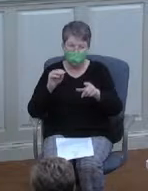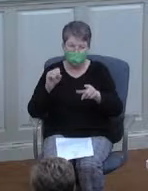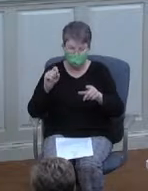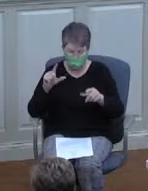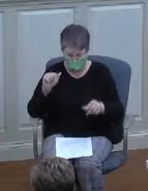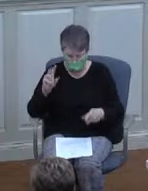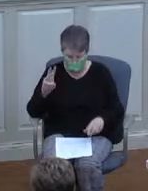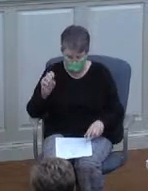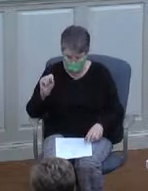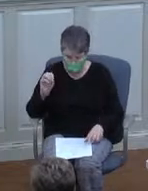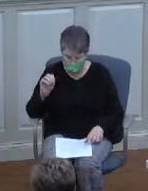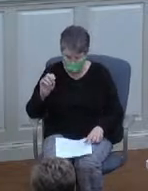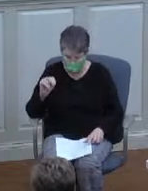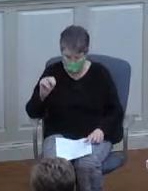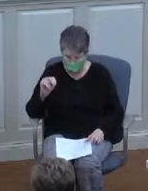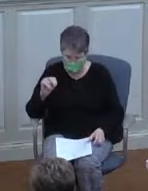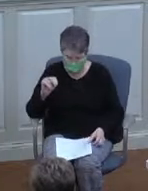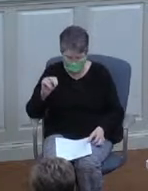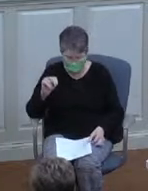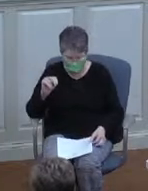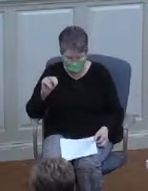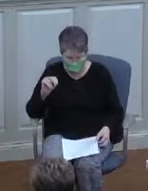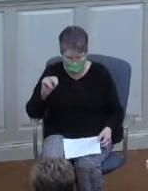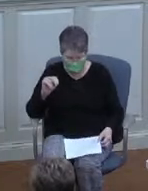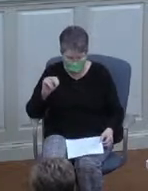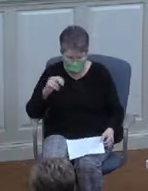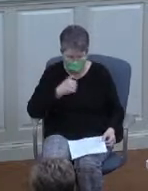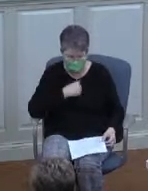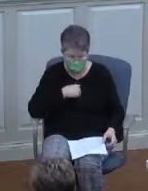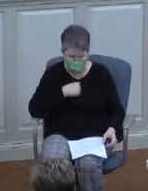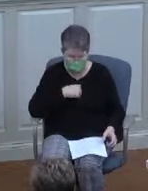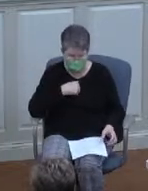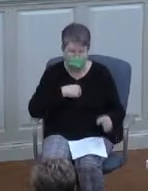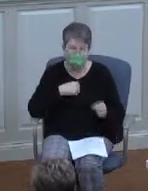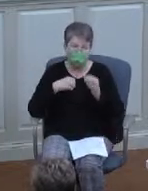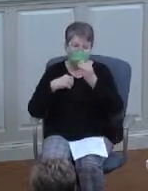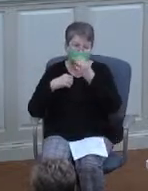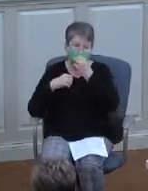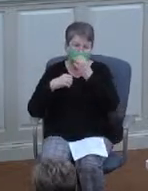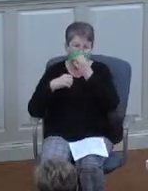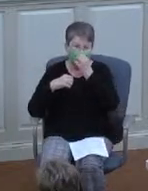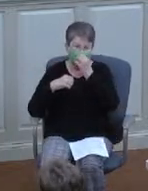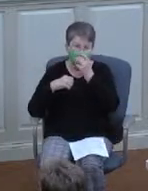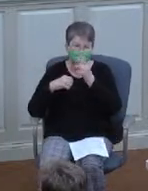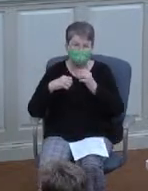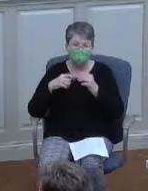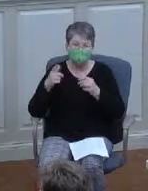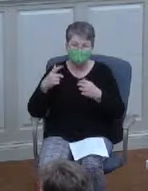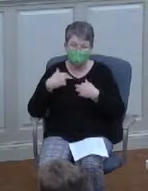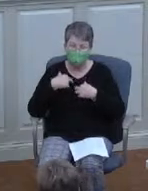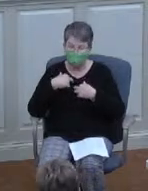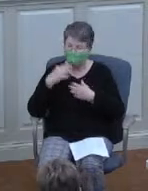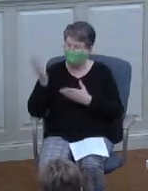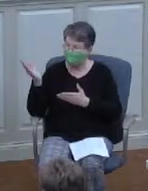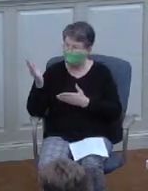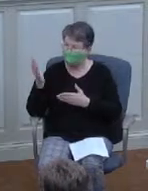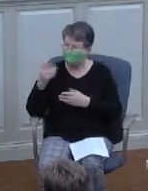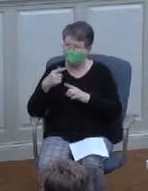Good evening. Sorry, couldn't get the button on. You have before you the month